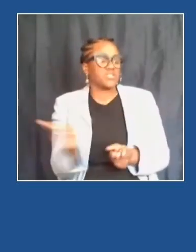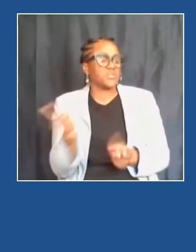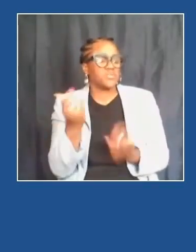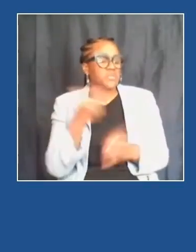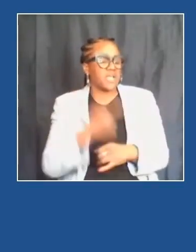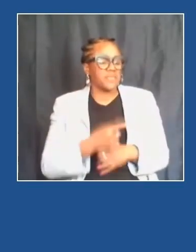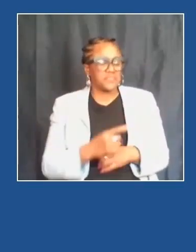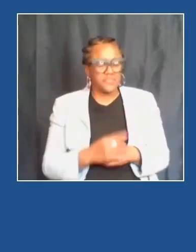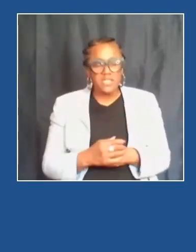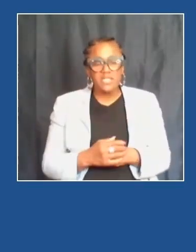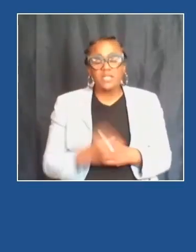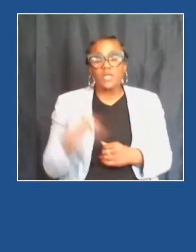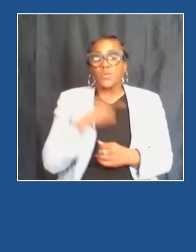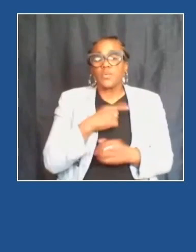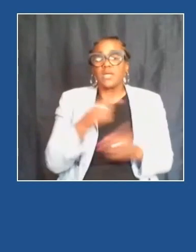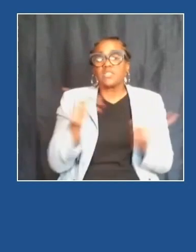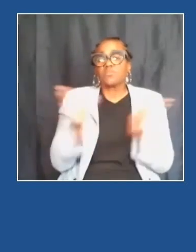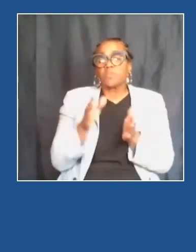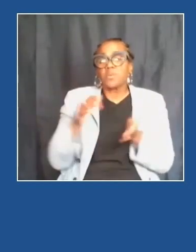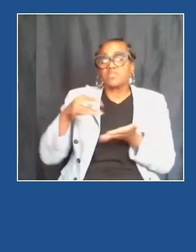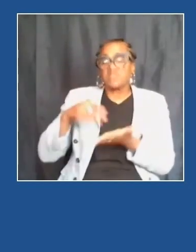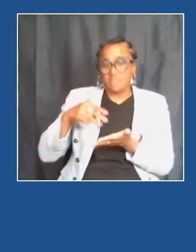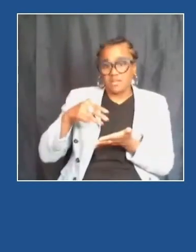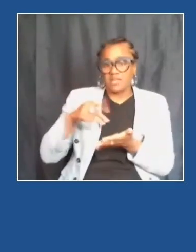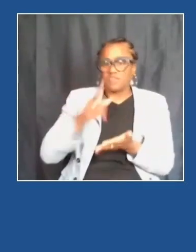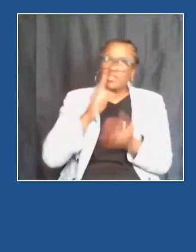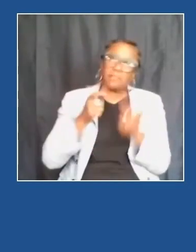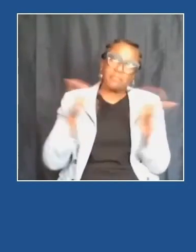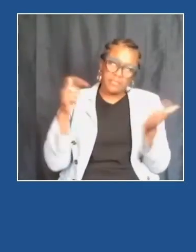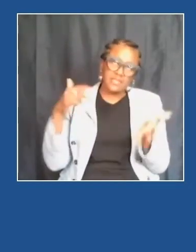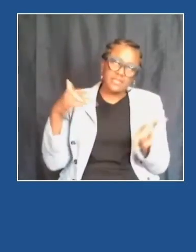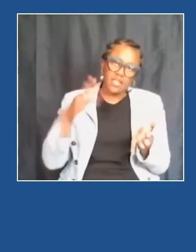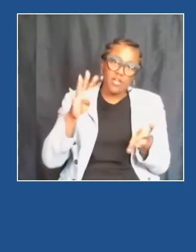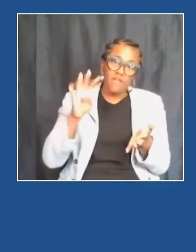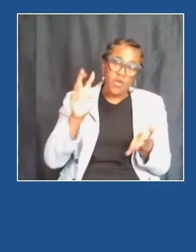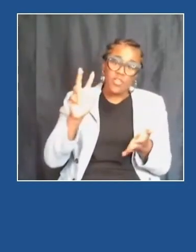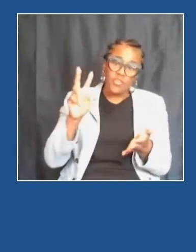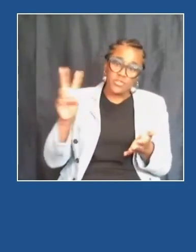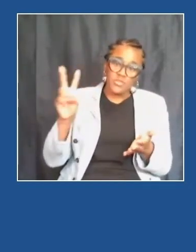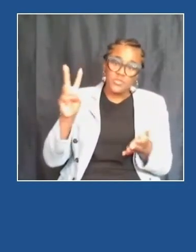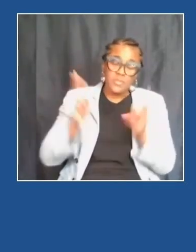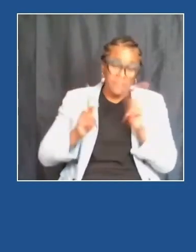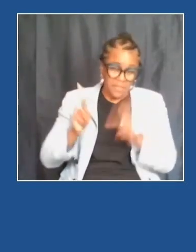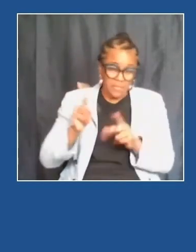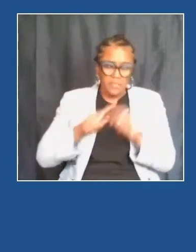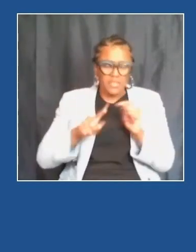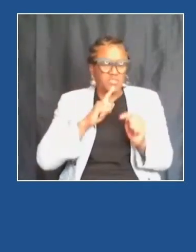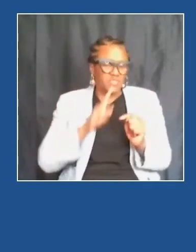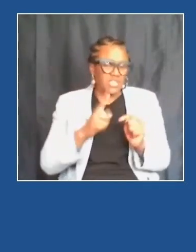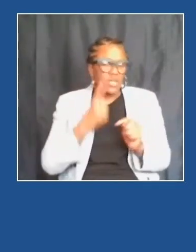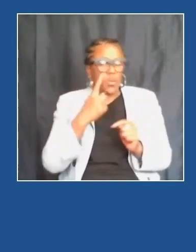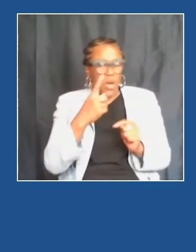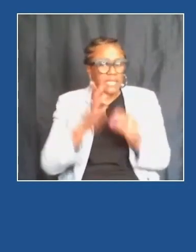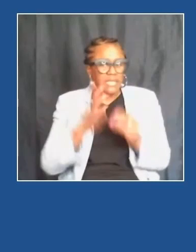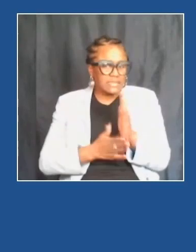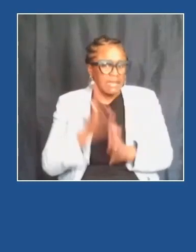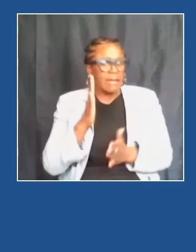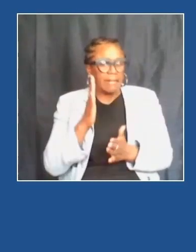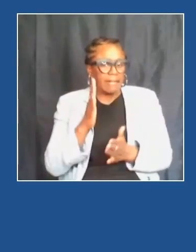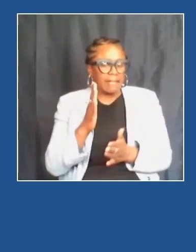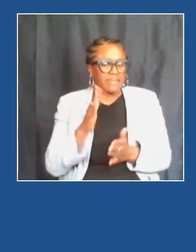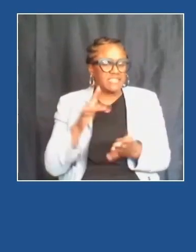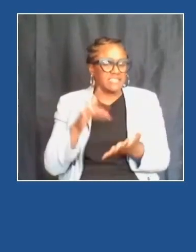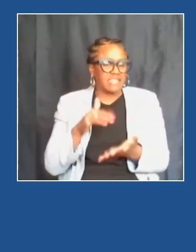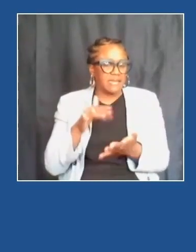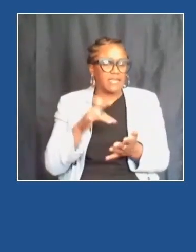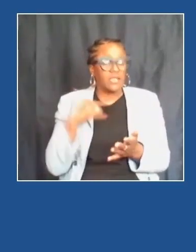today. We did a small study, well, actually a big study, 432 people, but it was kind of a one and done study. We just